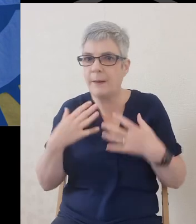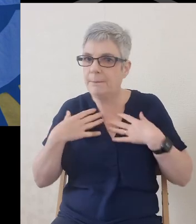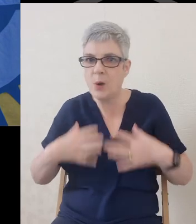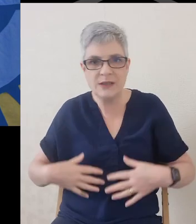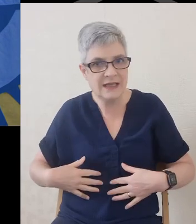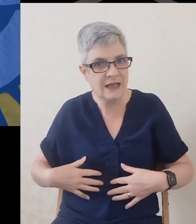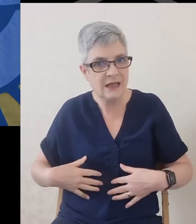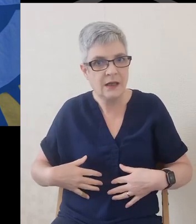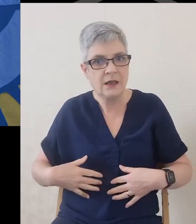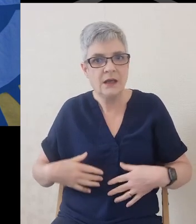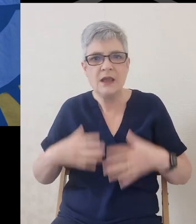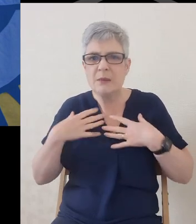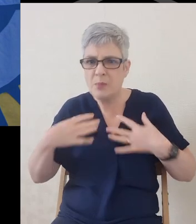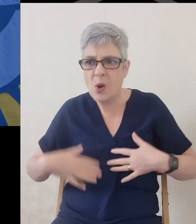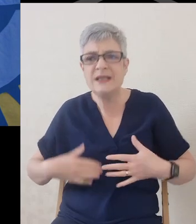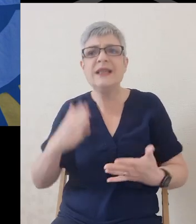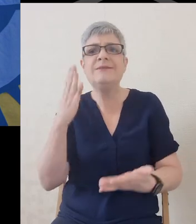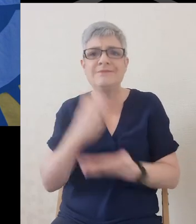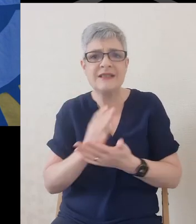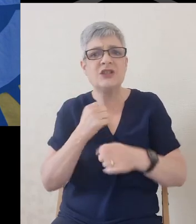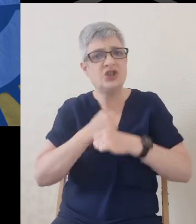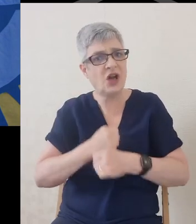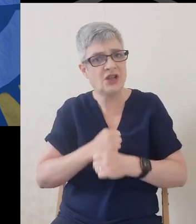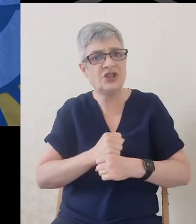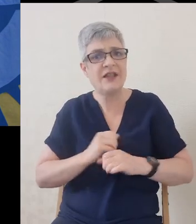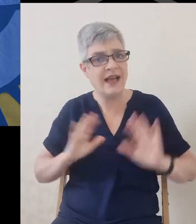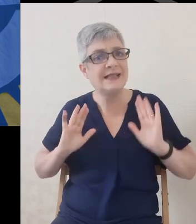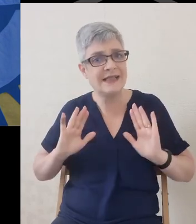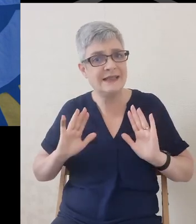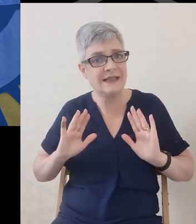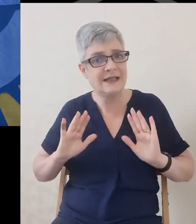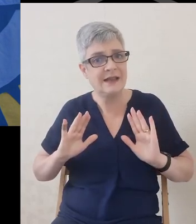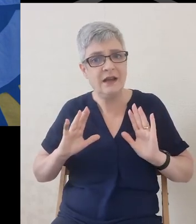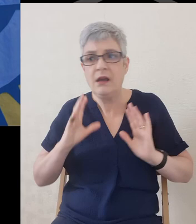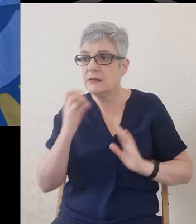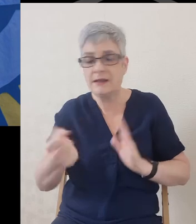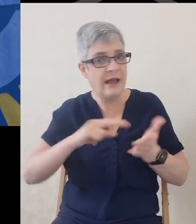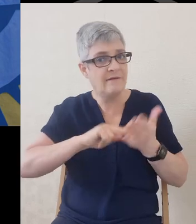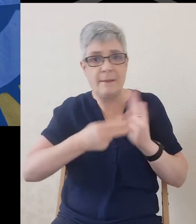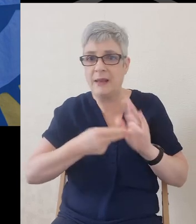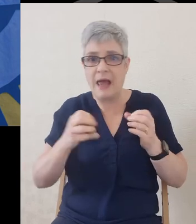apart from the church. He has not instituted any plan B.